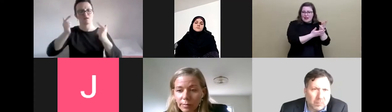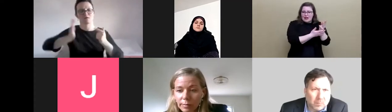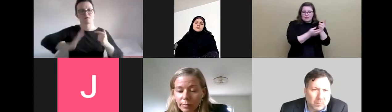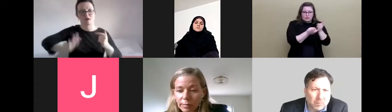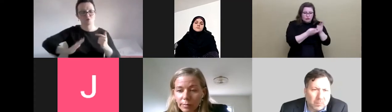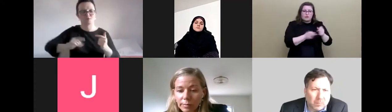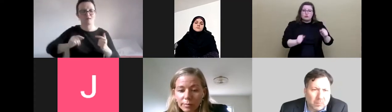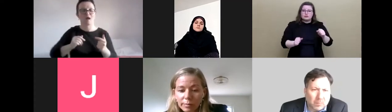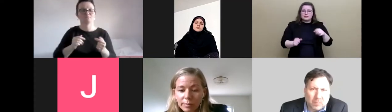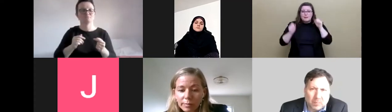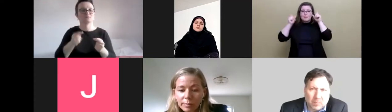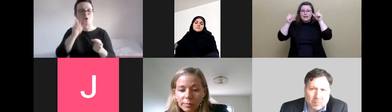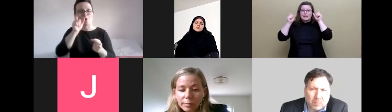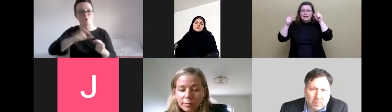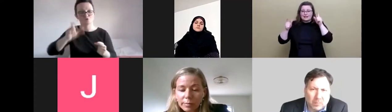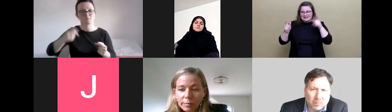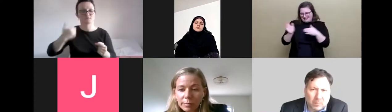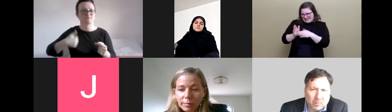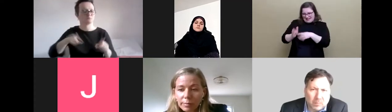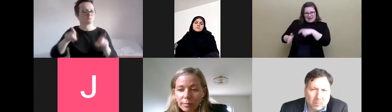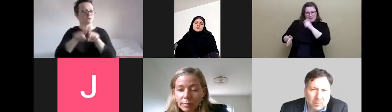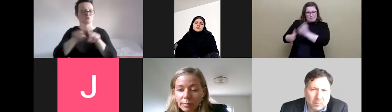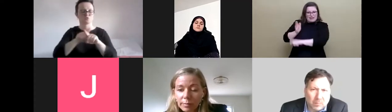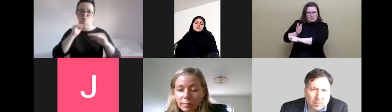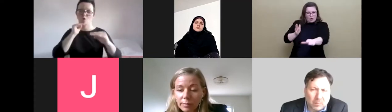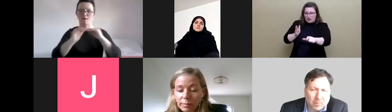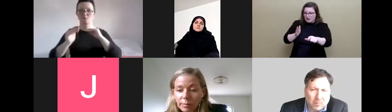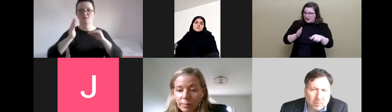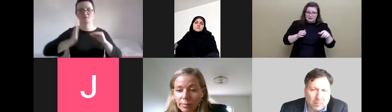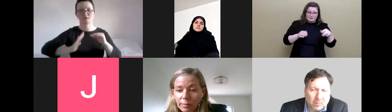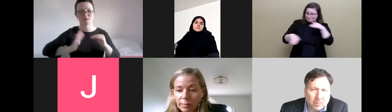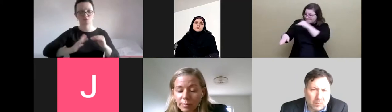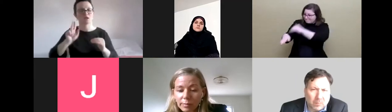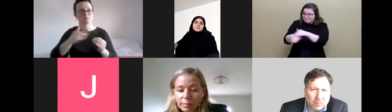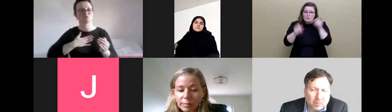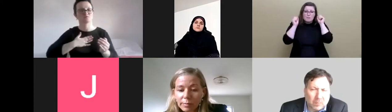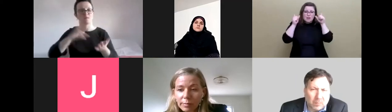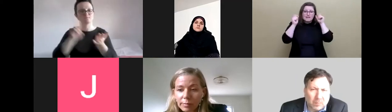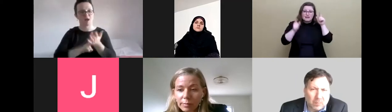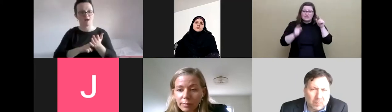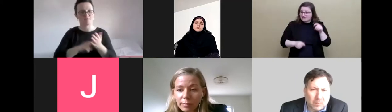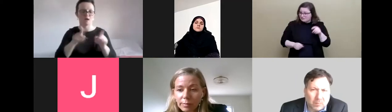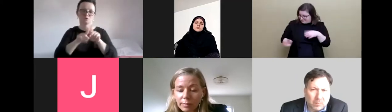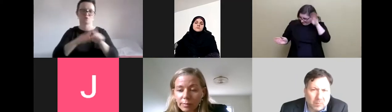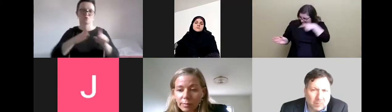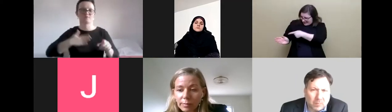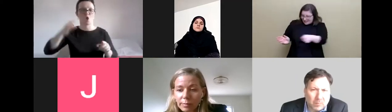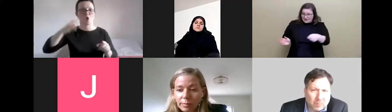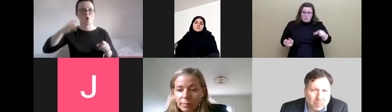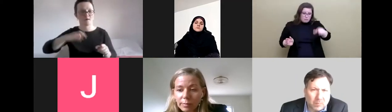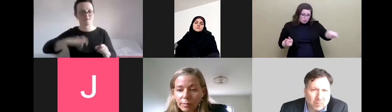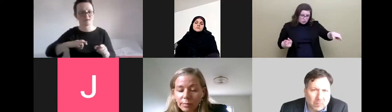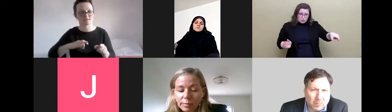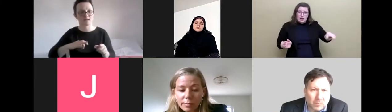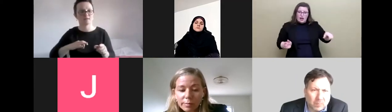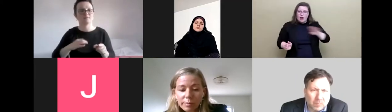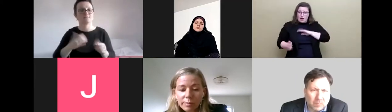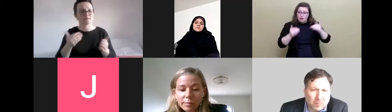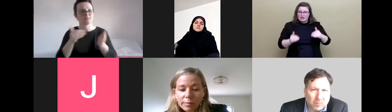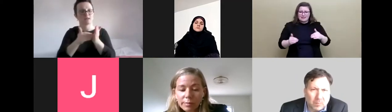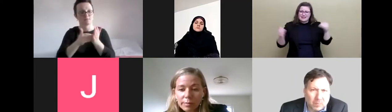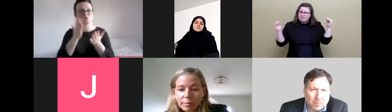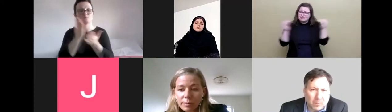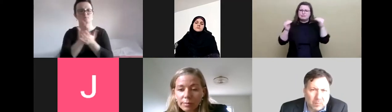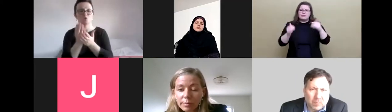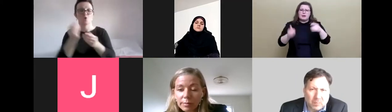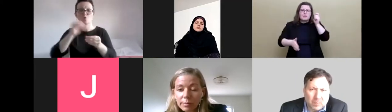awareness of citizens of the fact that persons with disabilities are equal citizens. They have their rights